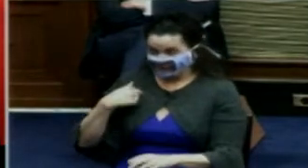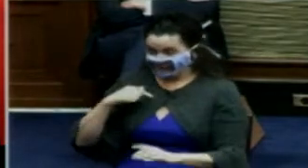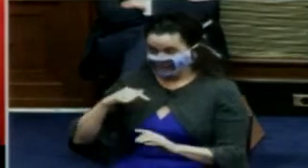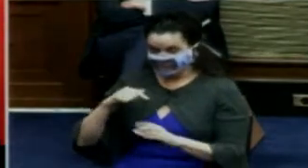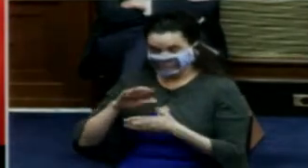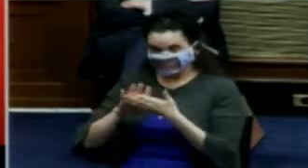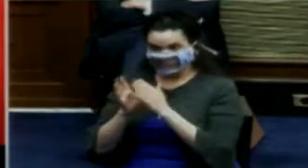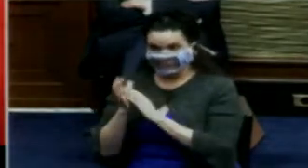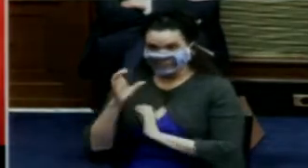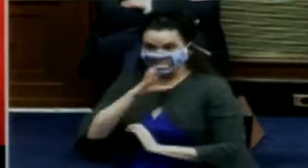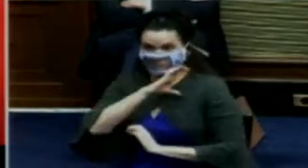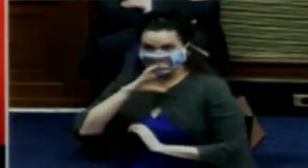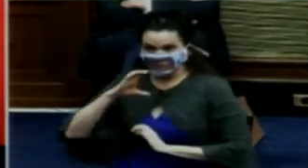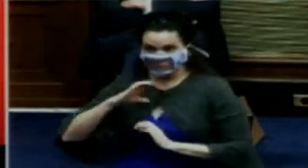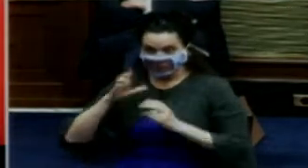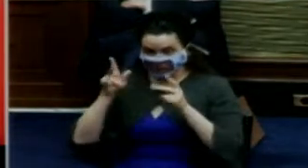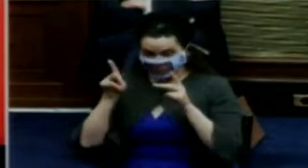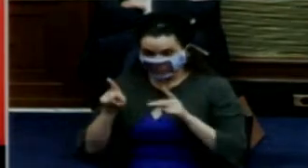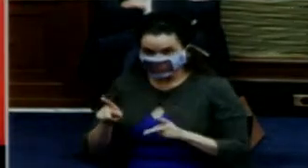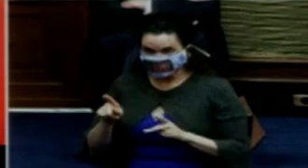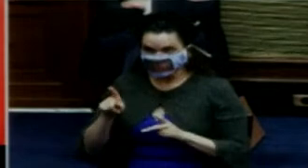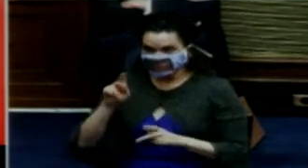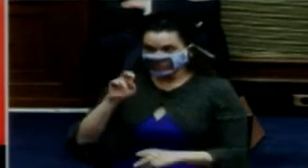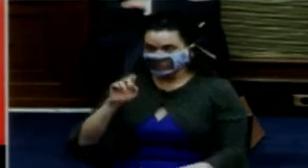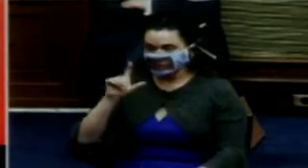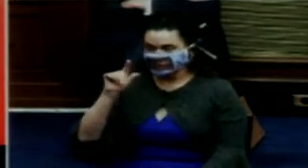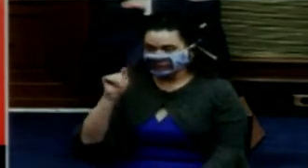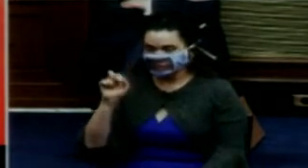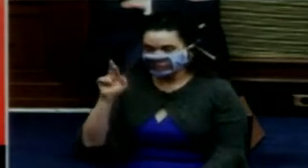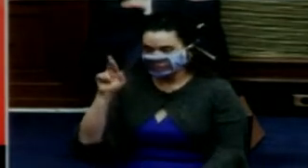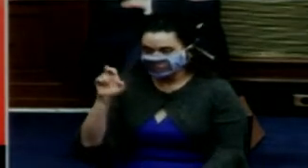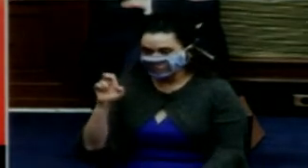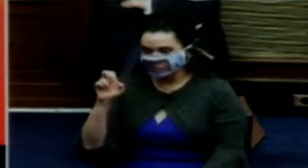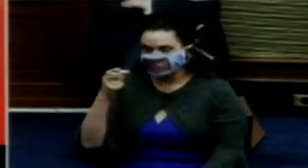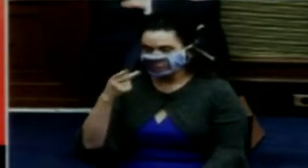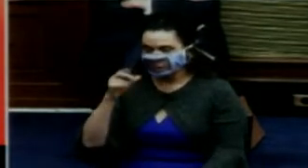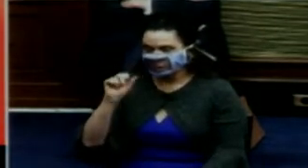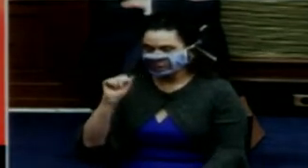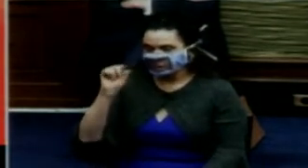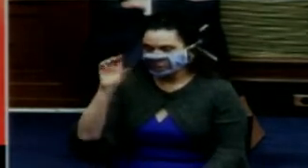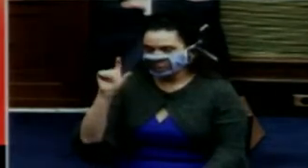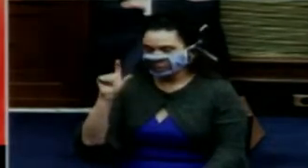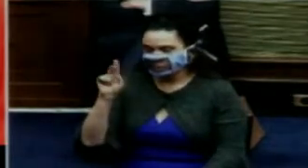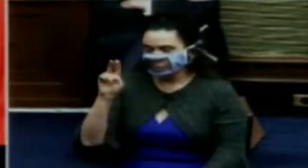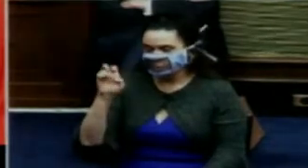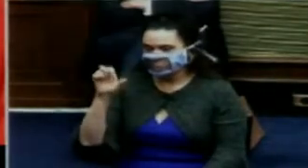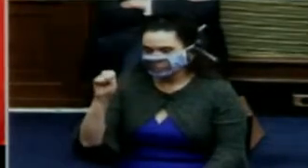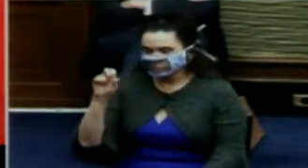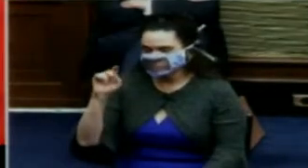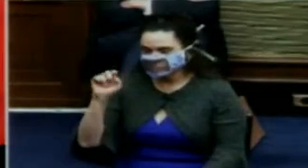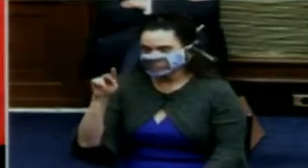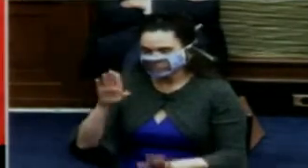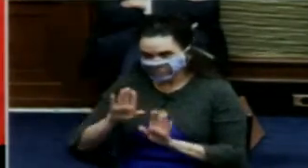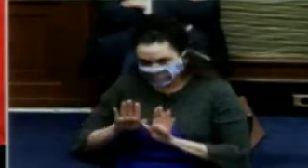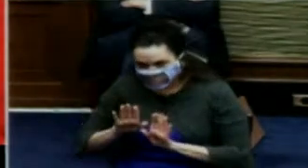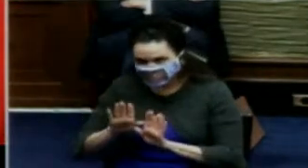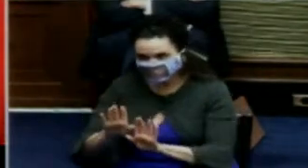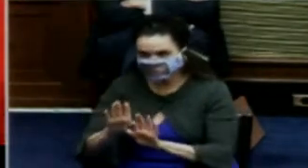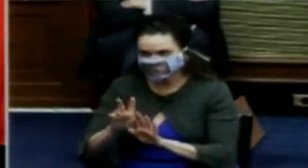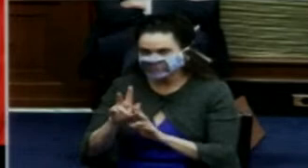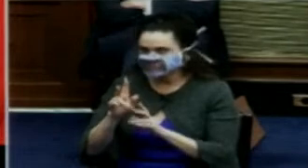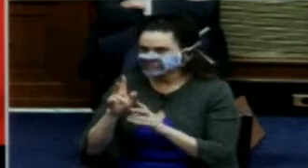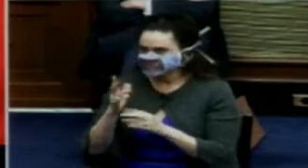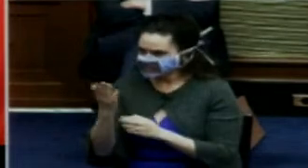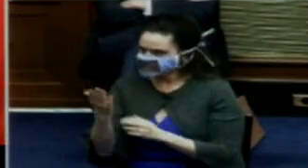Congress, Eleanor Holmes Norton was pushing and keeping D.C. statehood in front